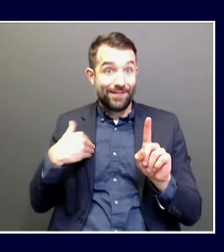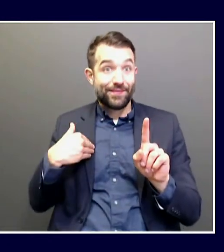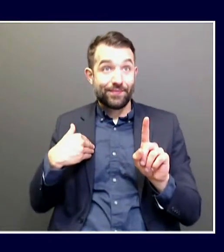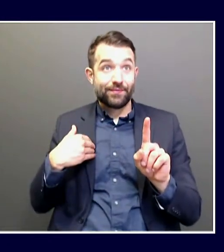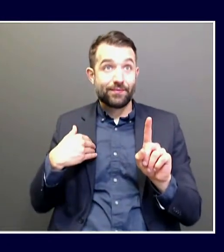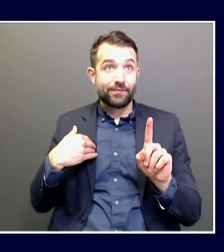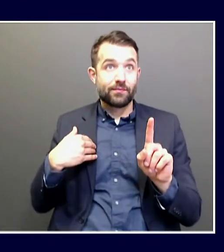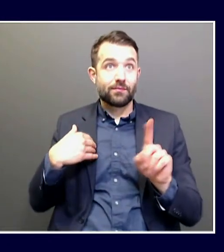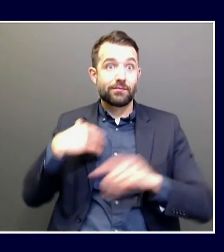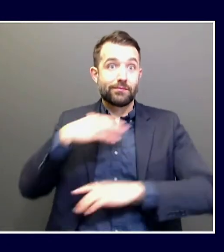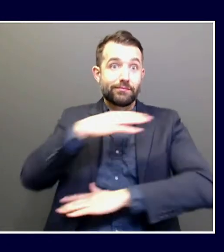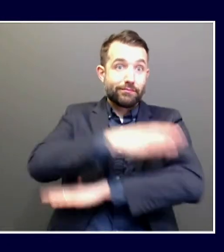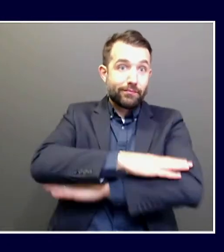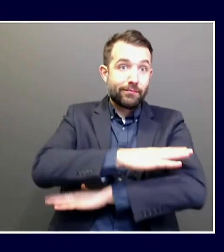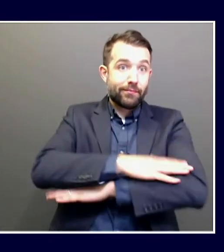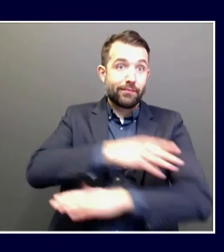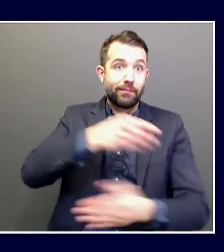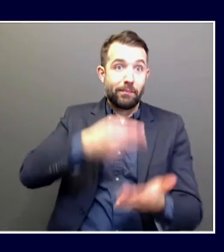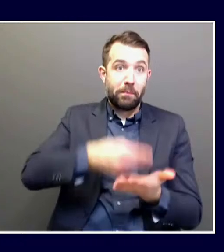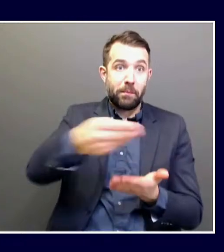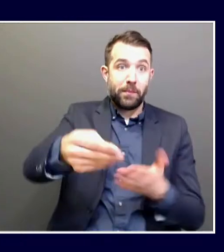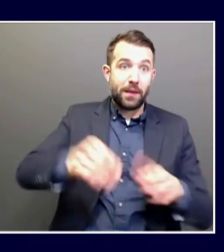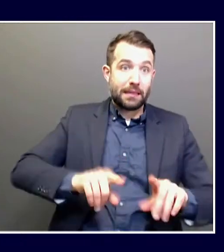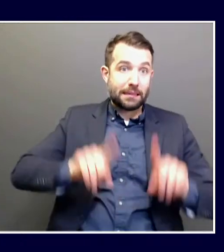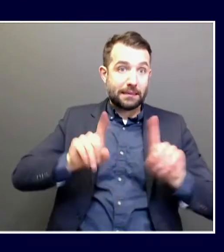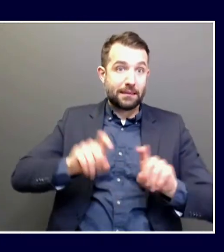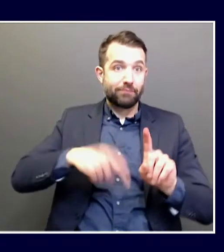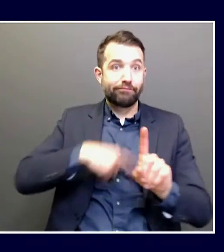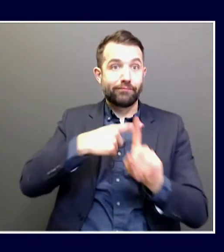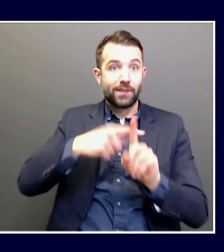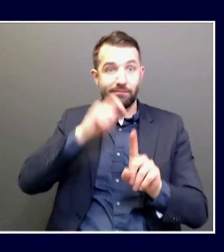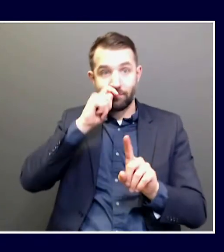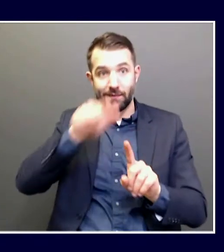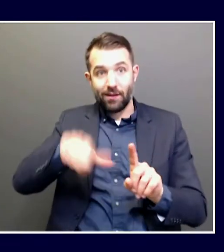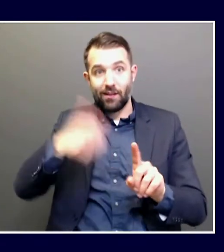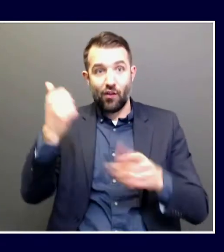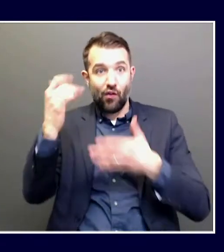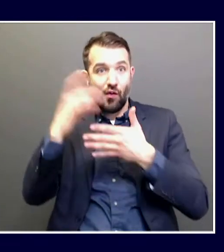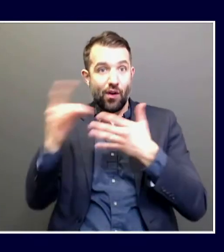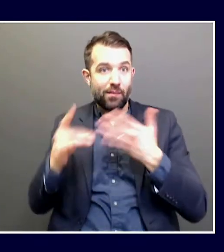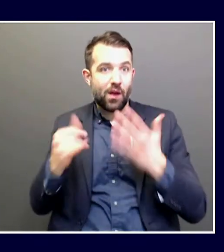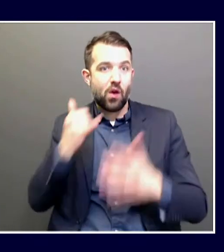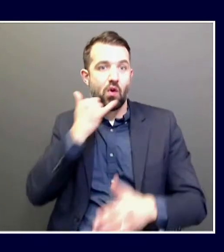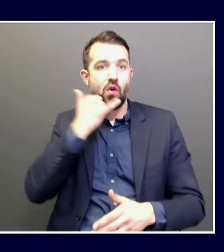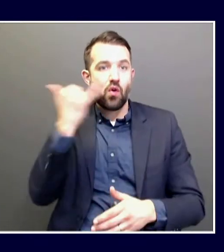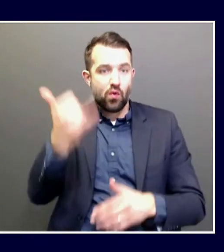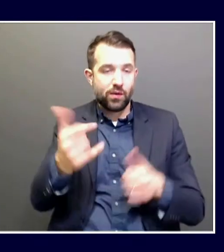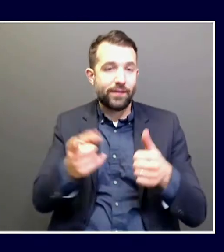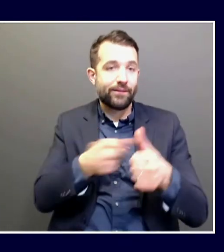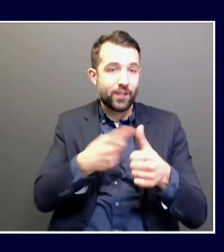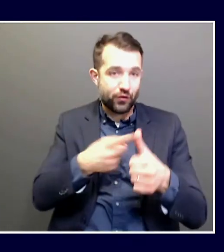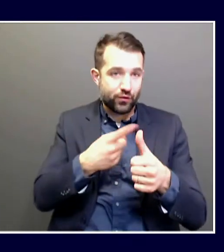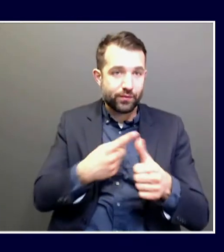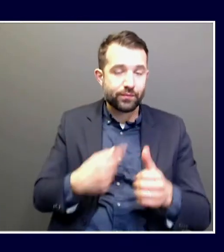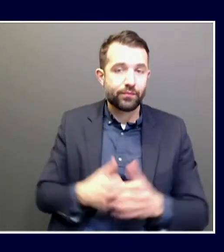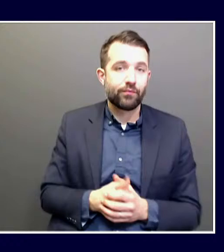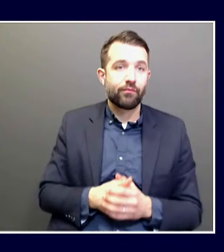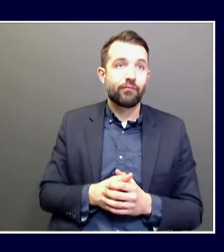other types of testing options. People should call and find out before they go. And as a reminder, the president did announce that